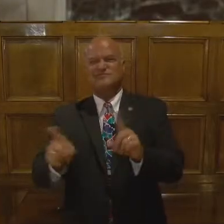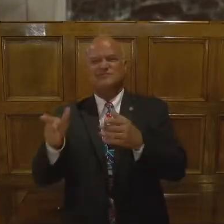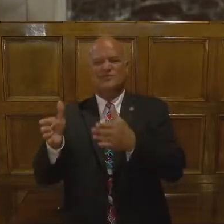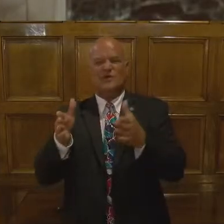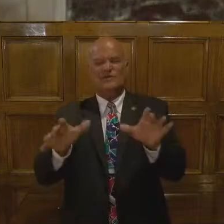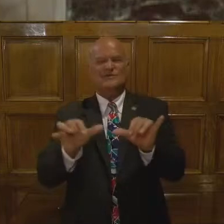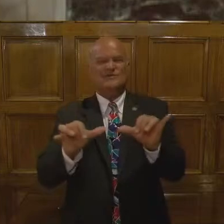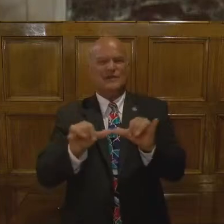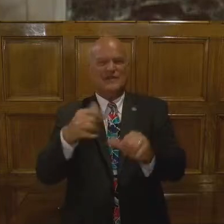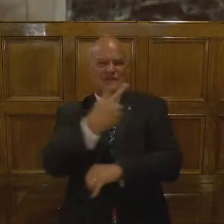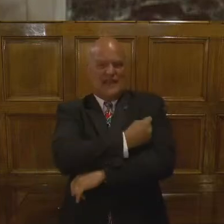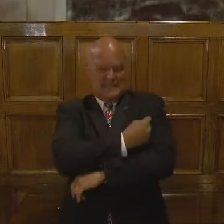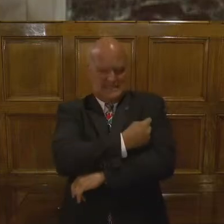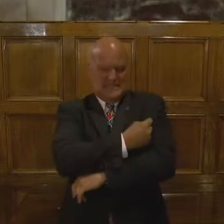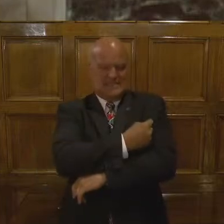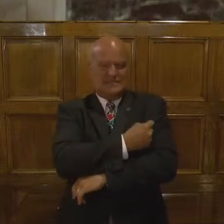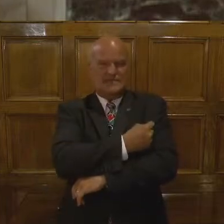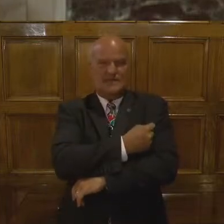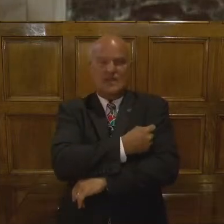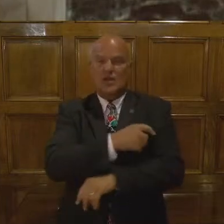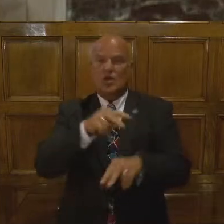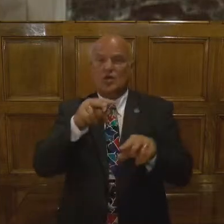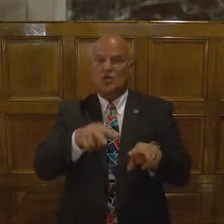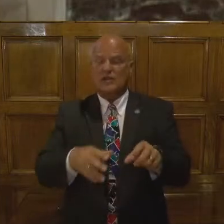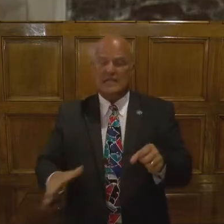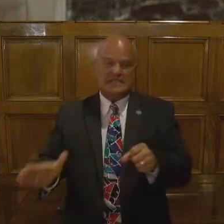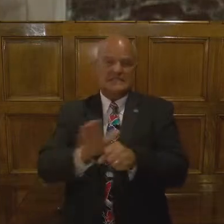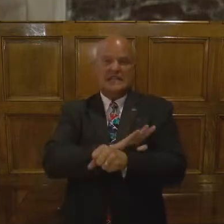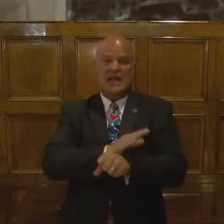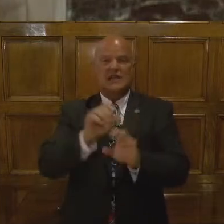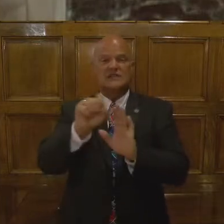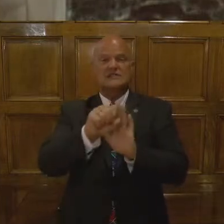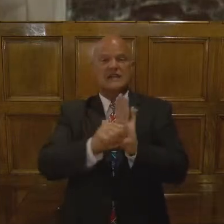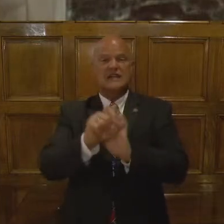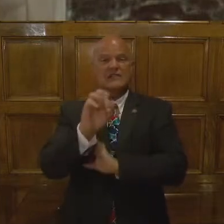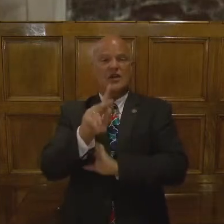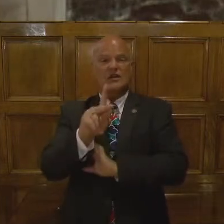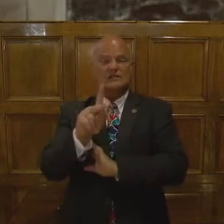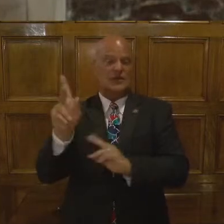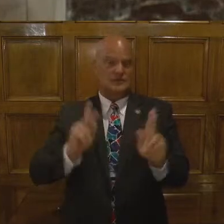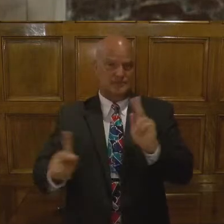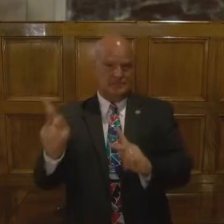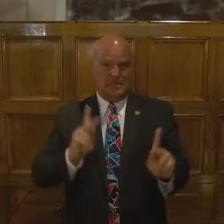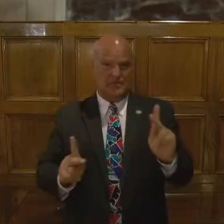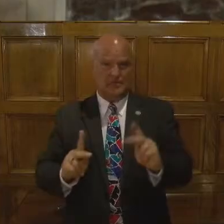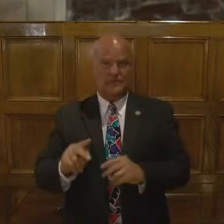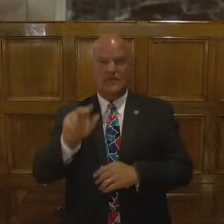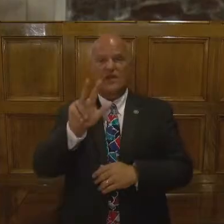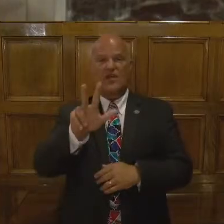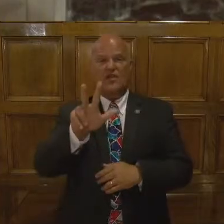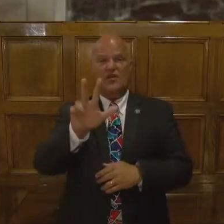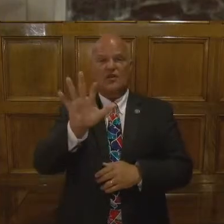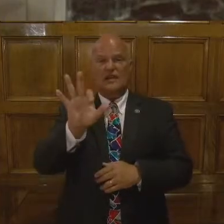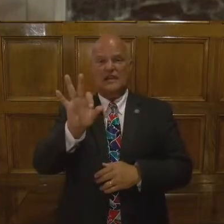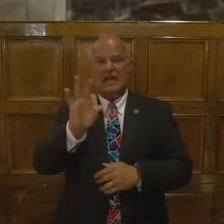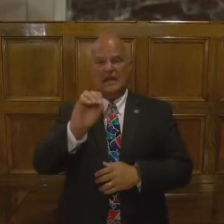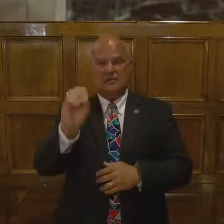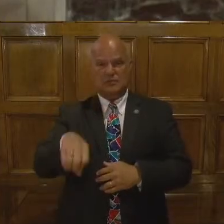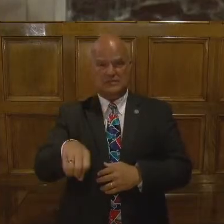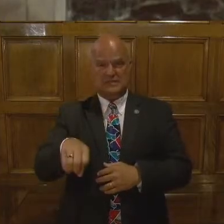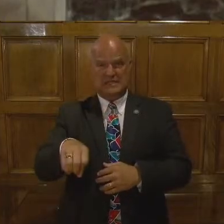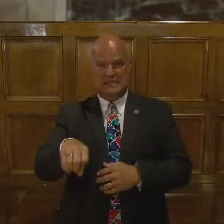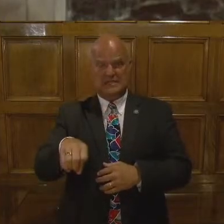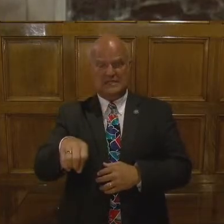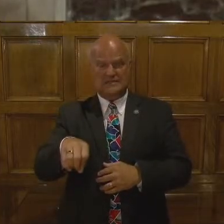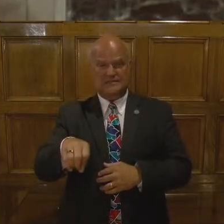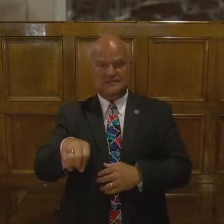ways to measure our vaccination rate. If you look at our entire population, we're at 39% of